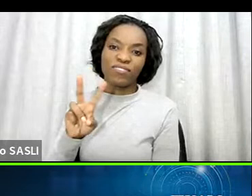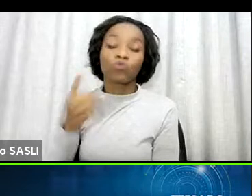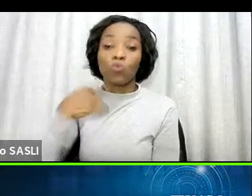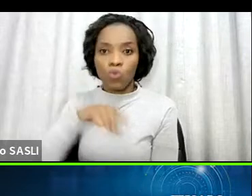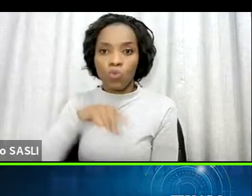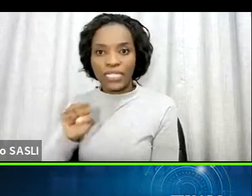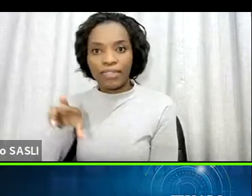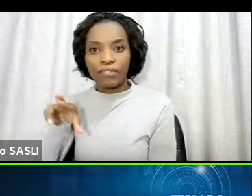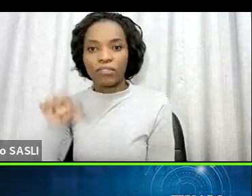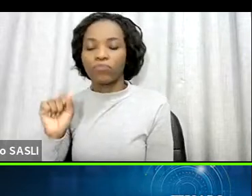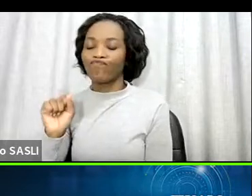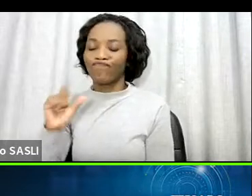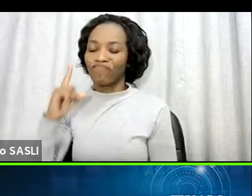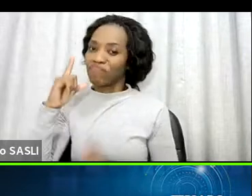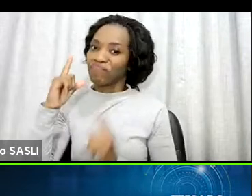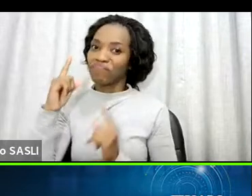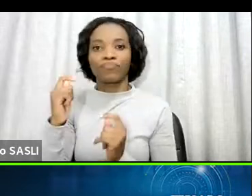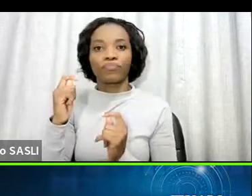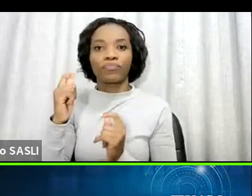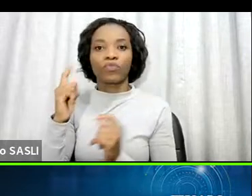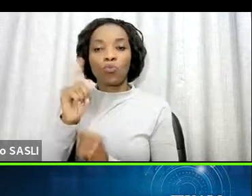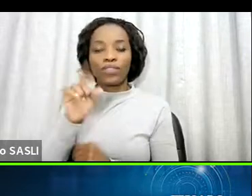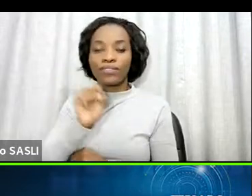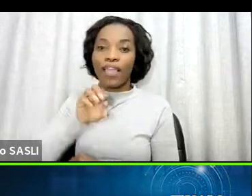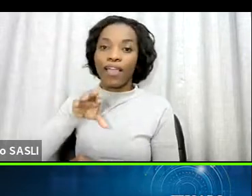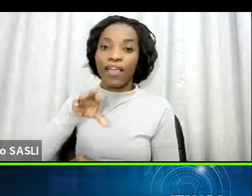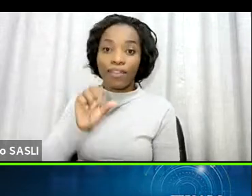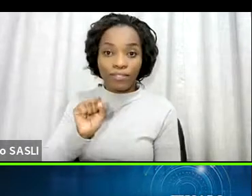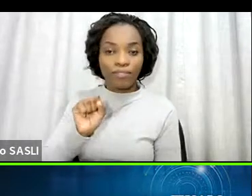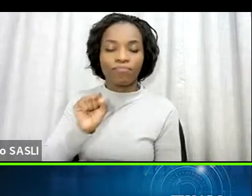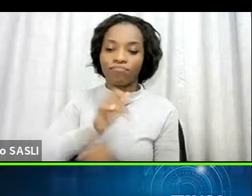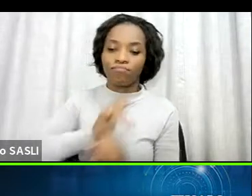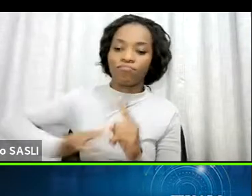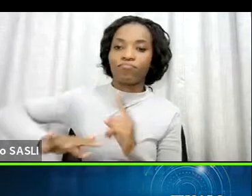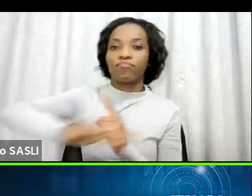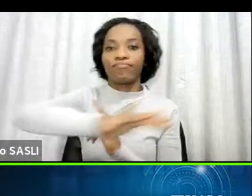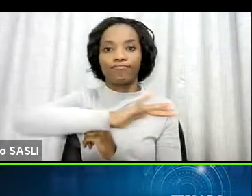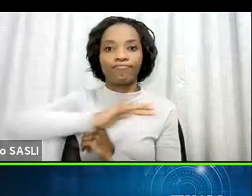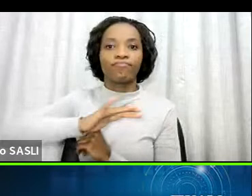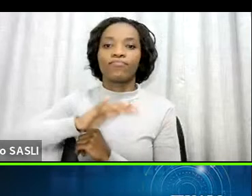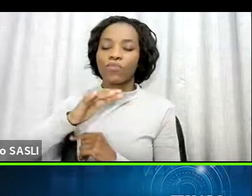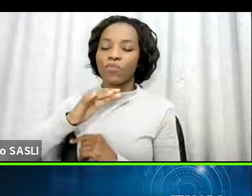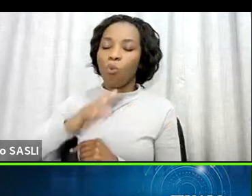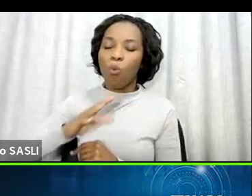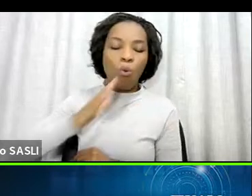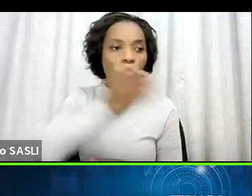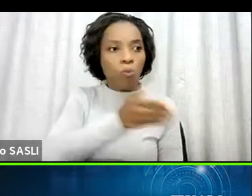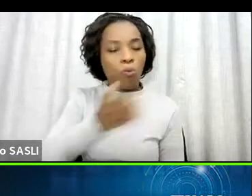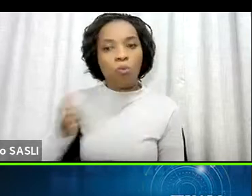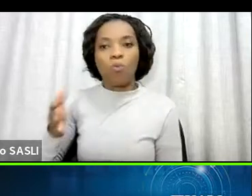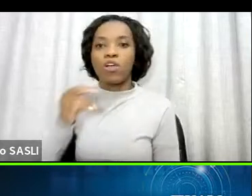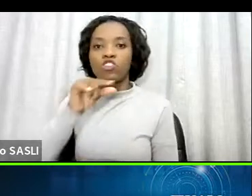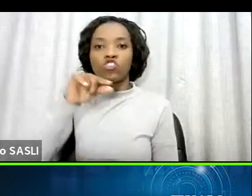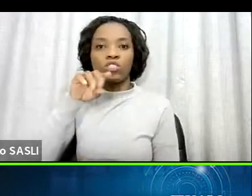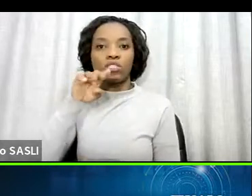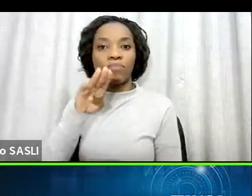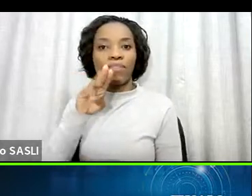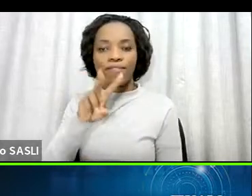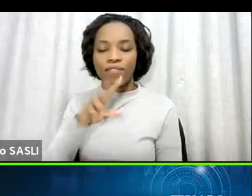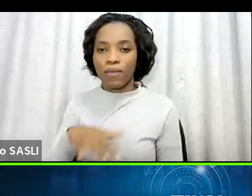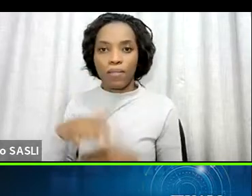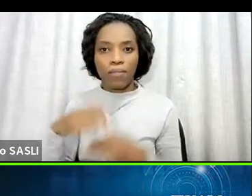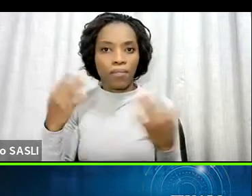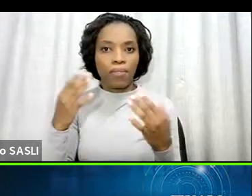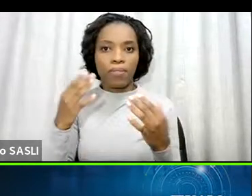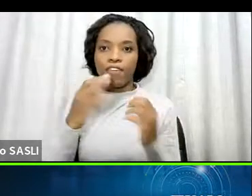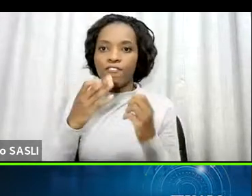that all SARS premises are GBV-free environments. We know that when it comes to our